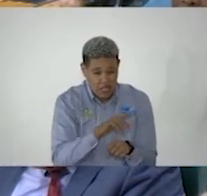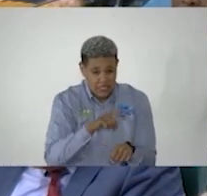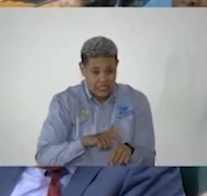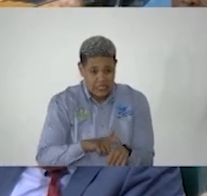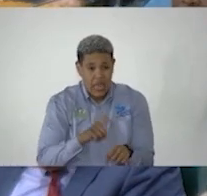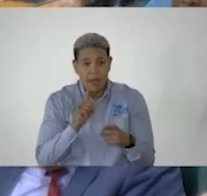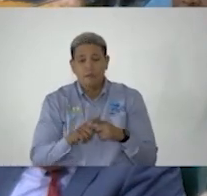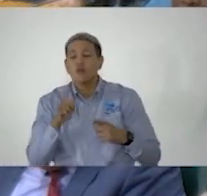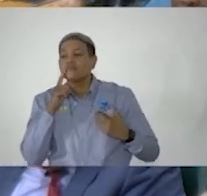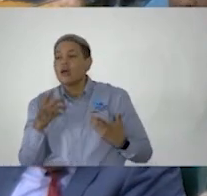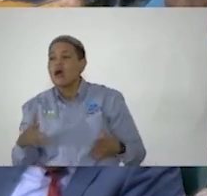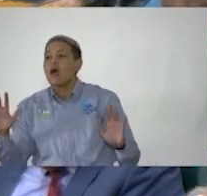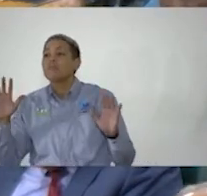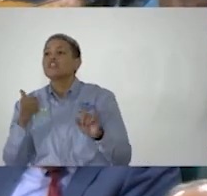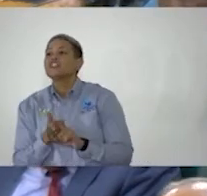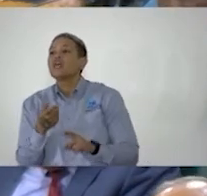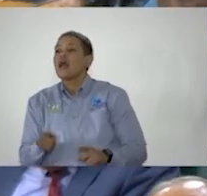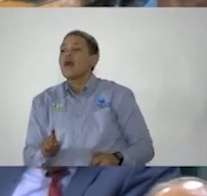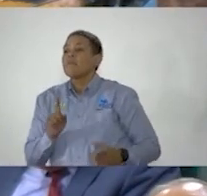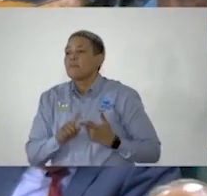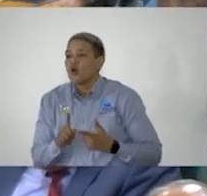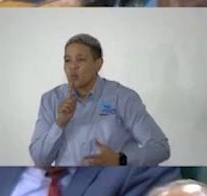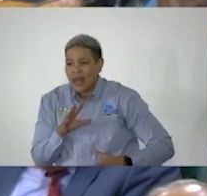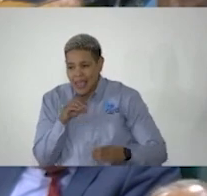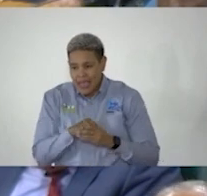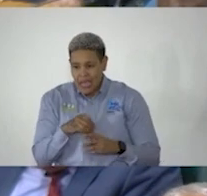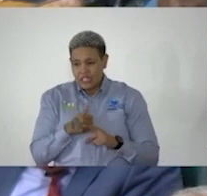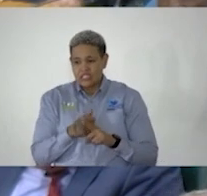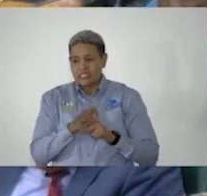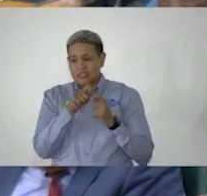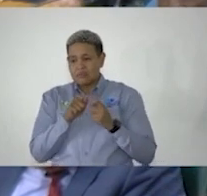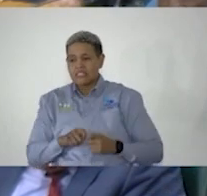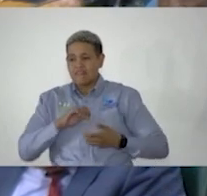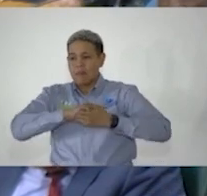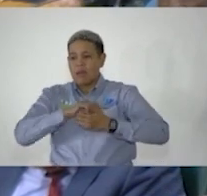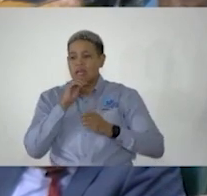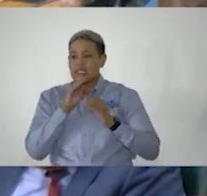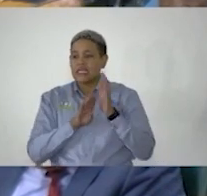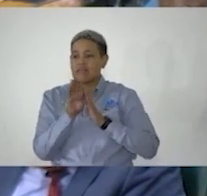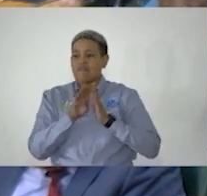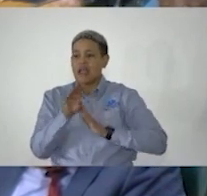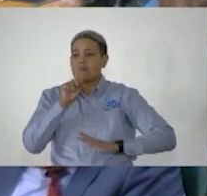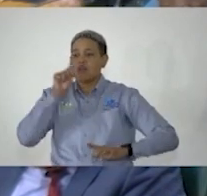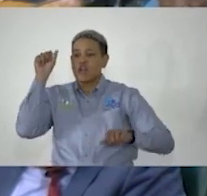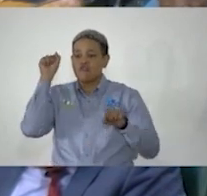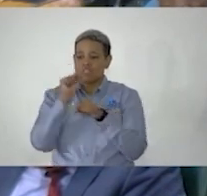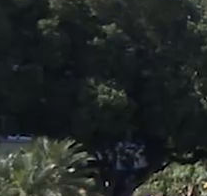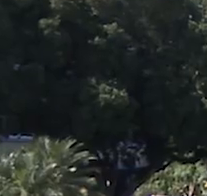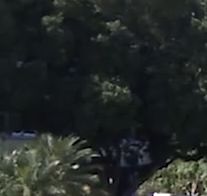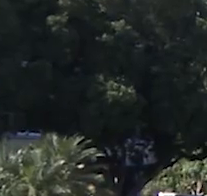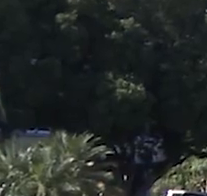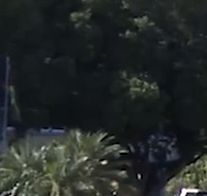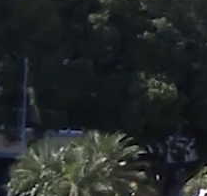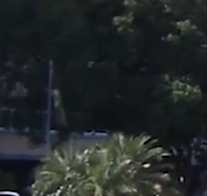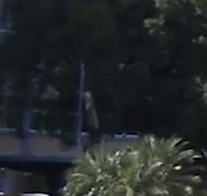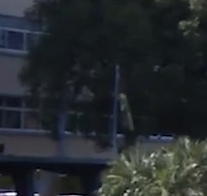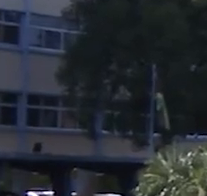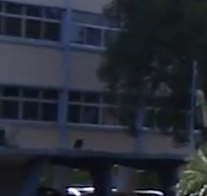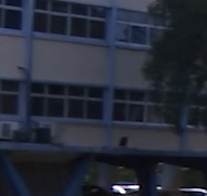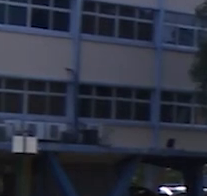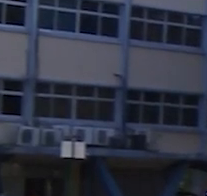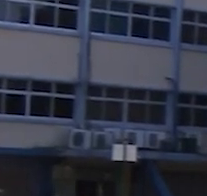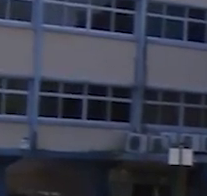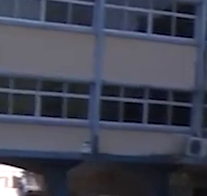until we accomplish the task. And we will engage with our union partners in developing a realistic timeline. One of the places we will